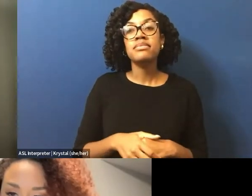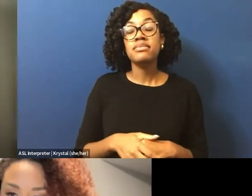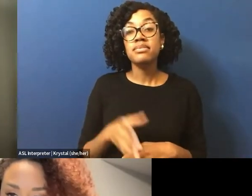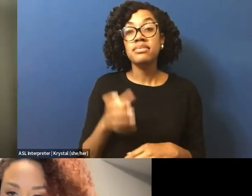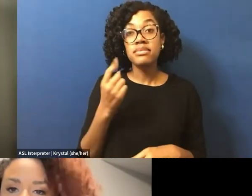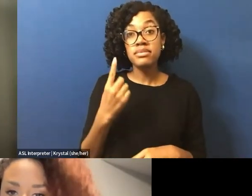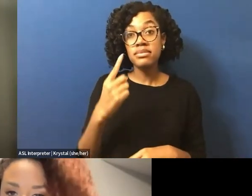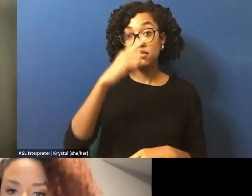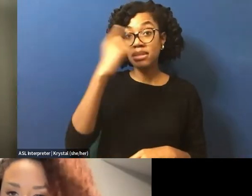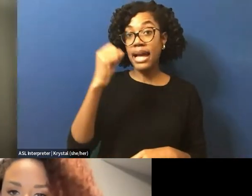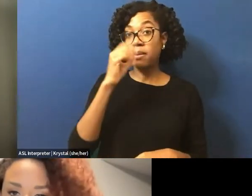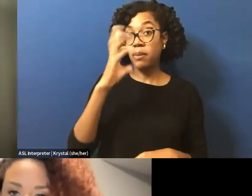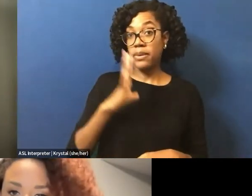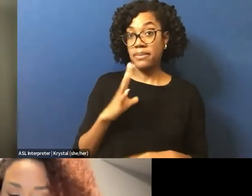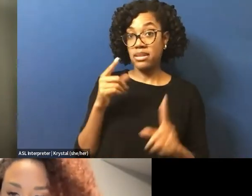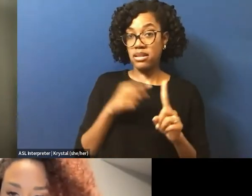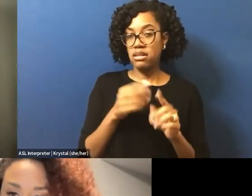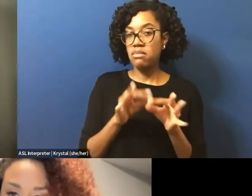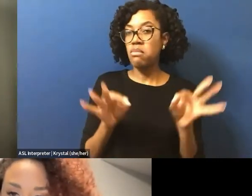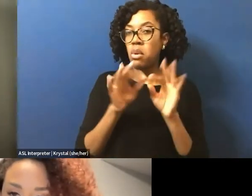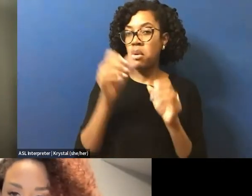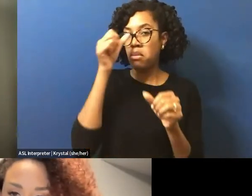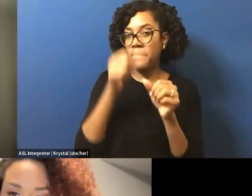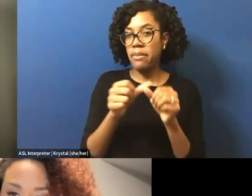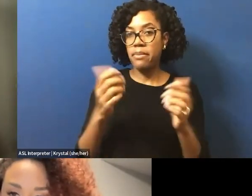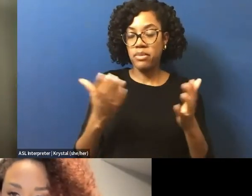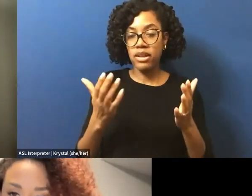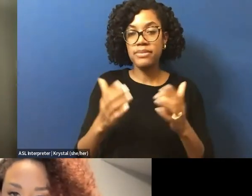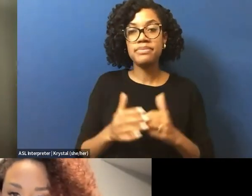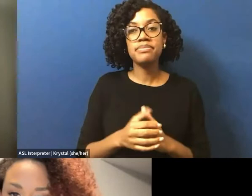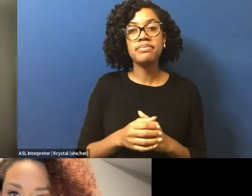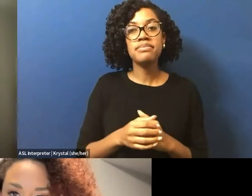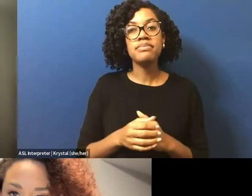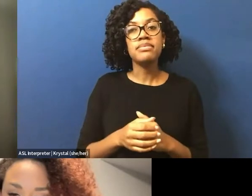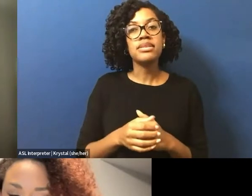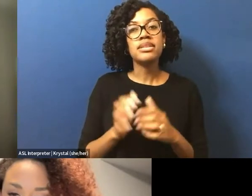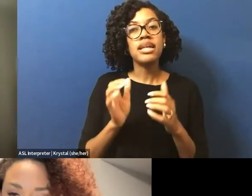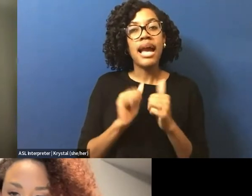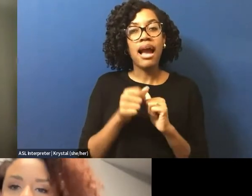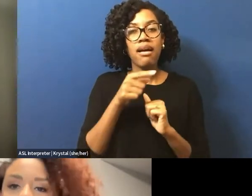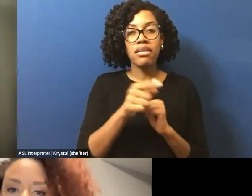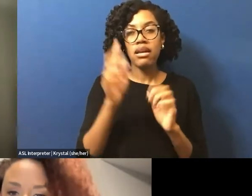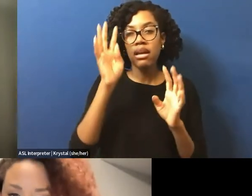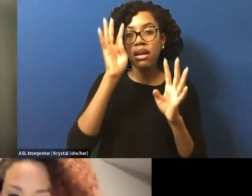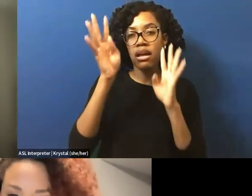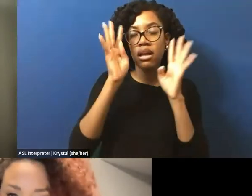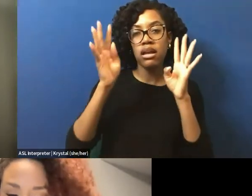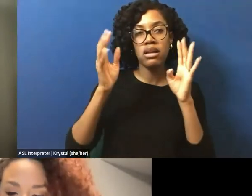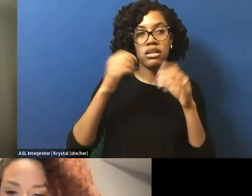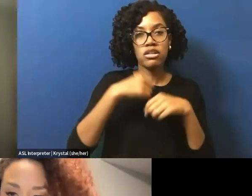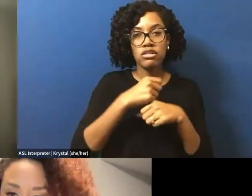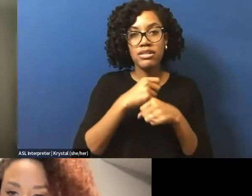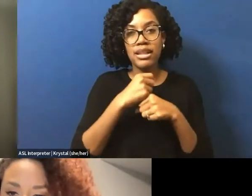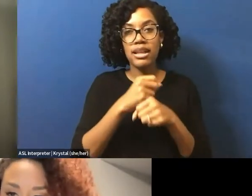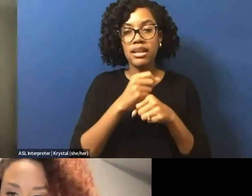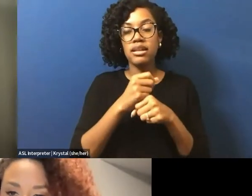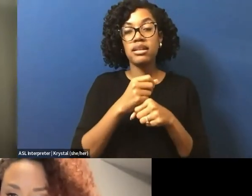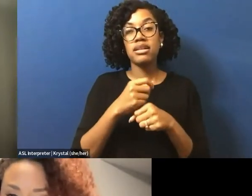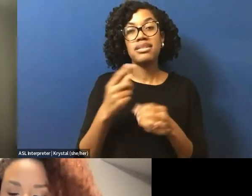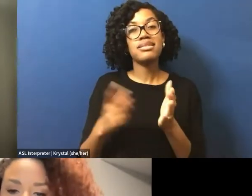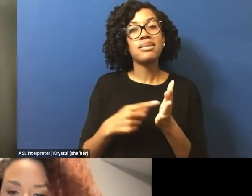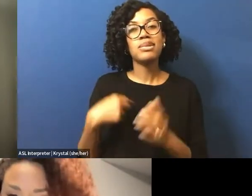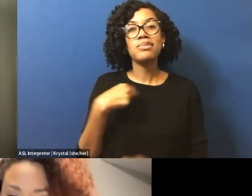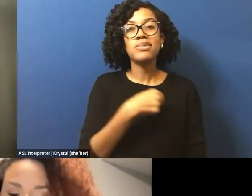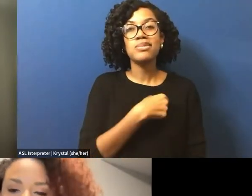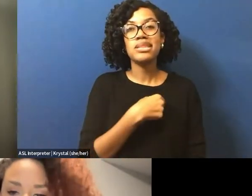in particular is that kind of the forms and formats of intellectual production, the things that we might go to